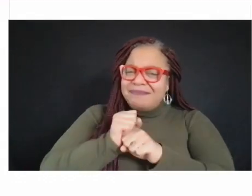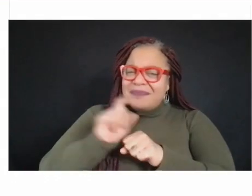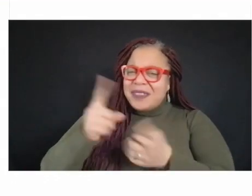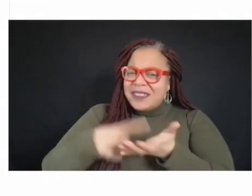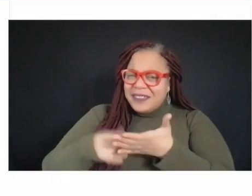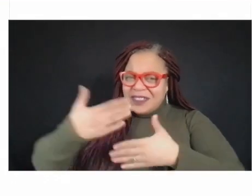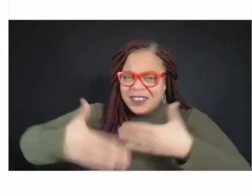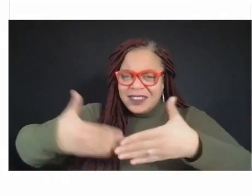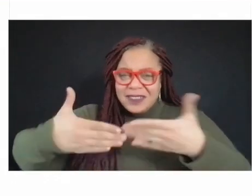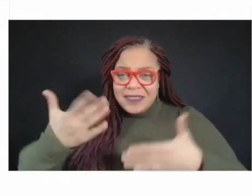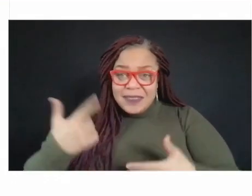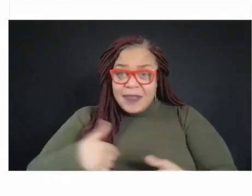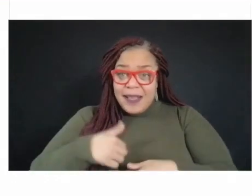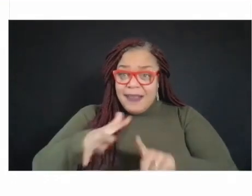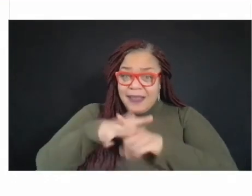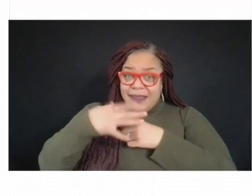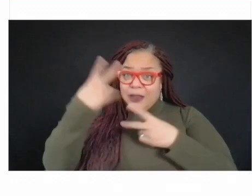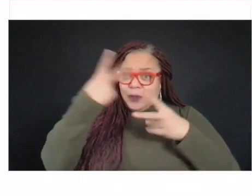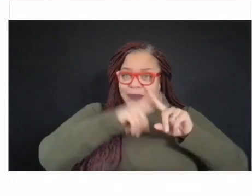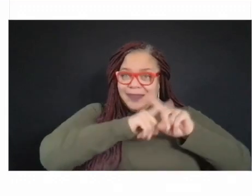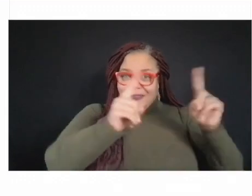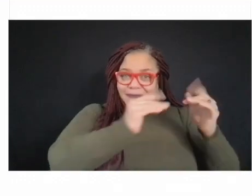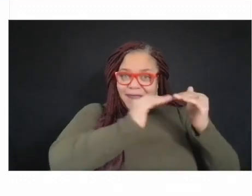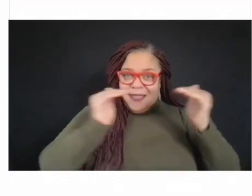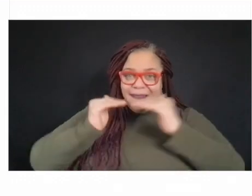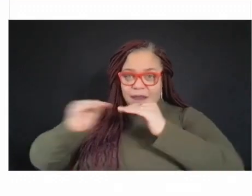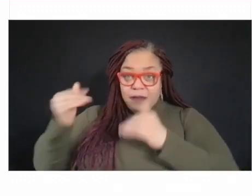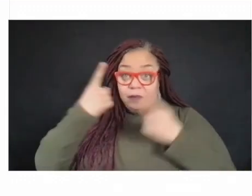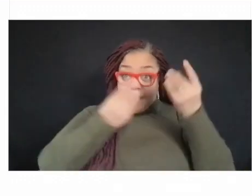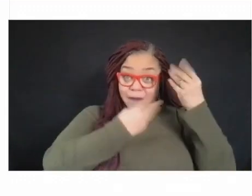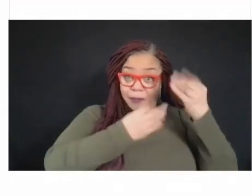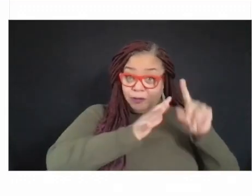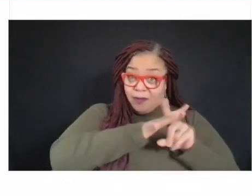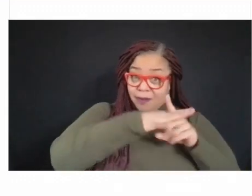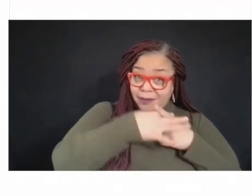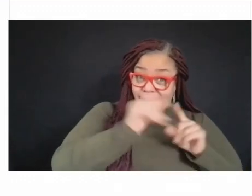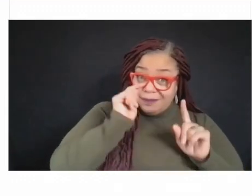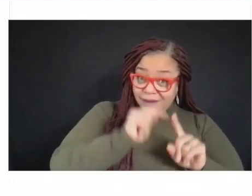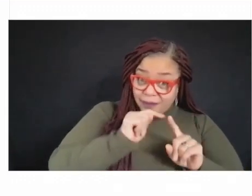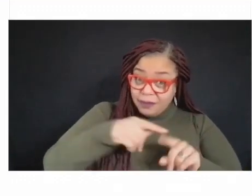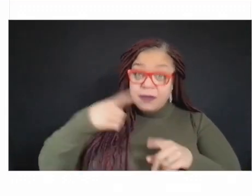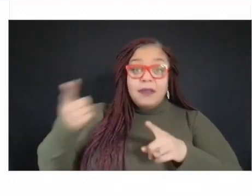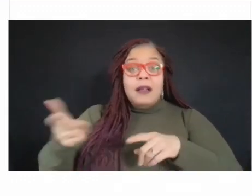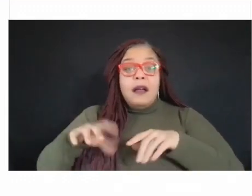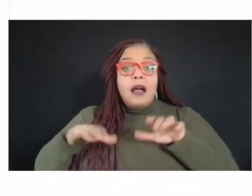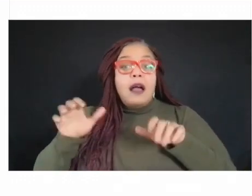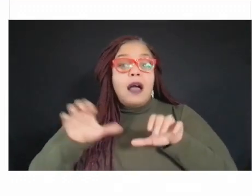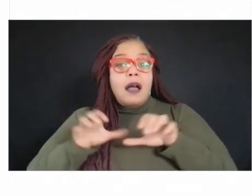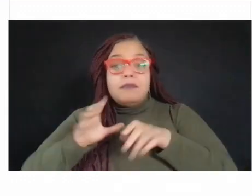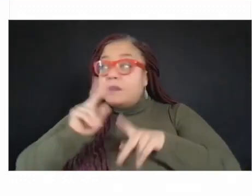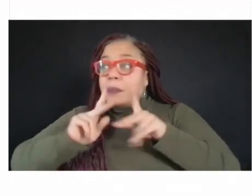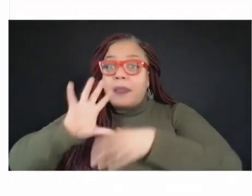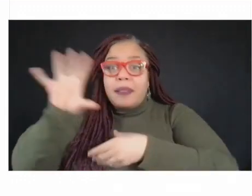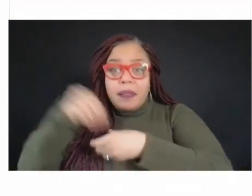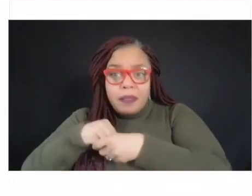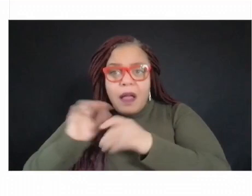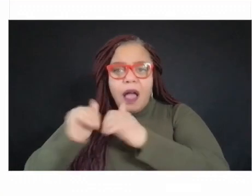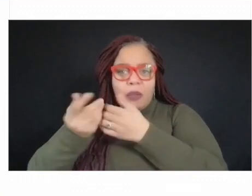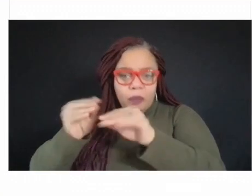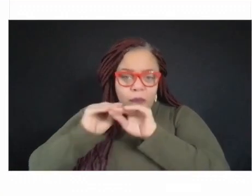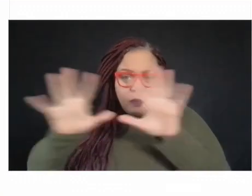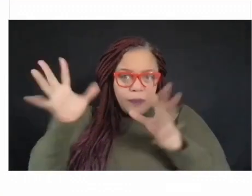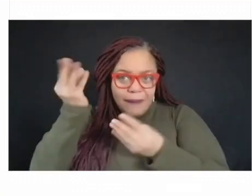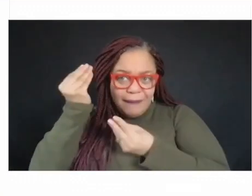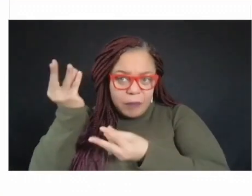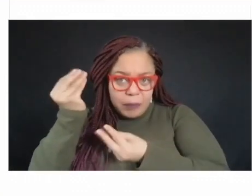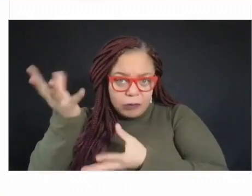the information context, the actors at play spreading information, the way in which public health scientists